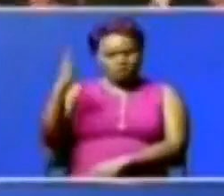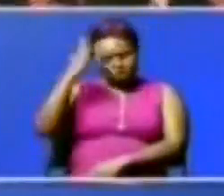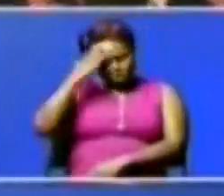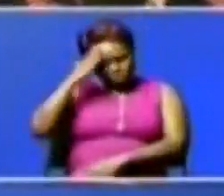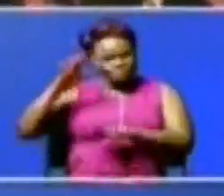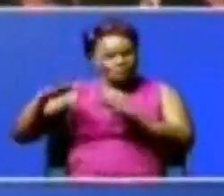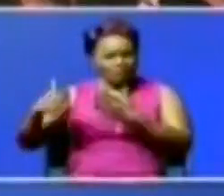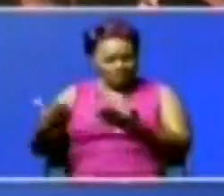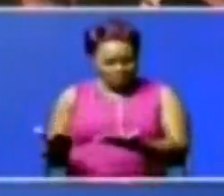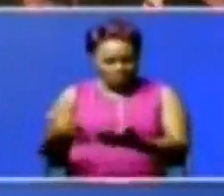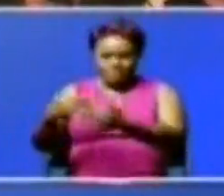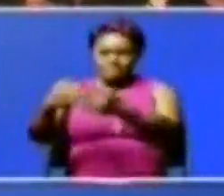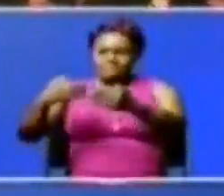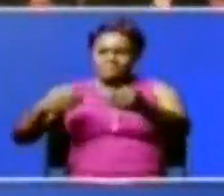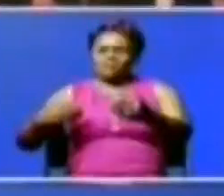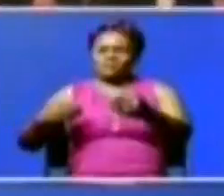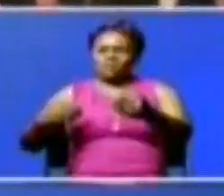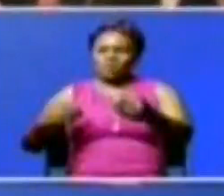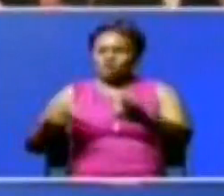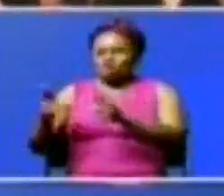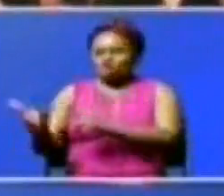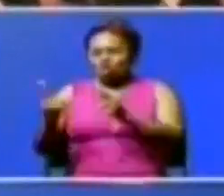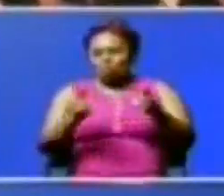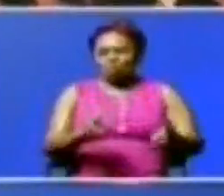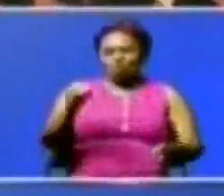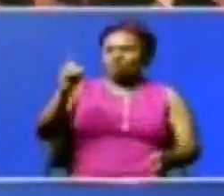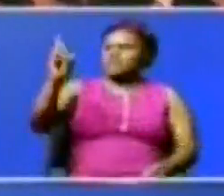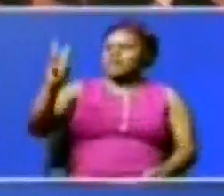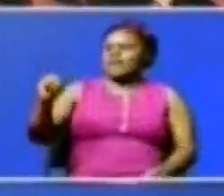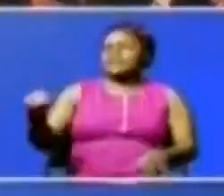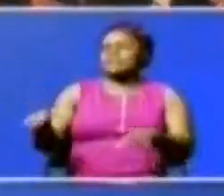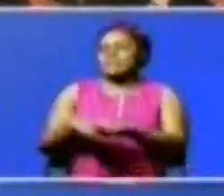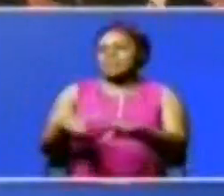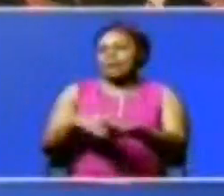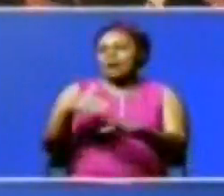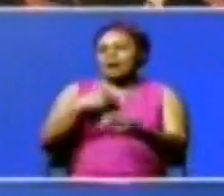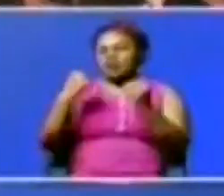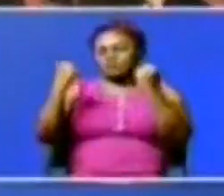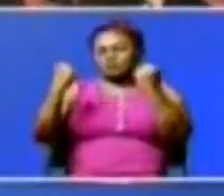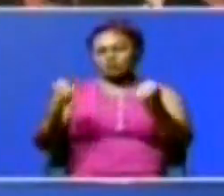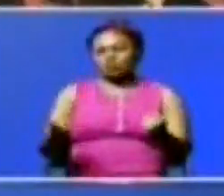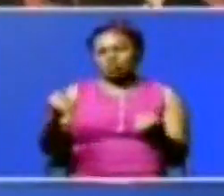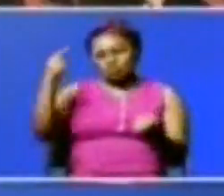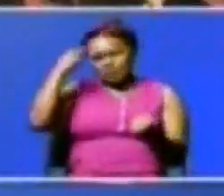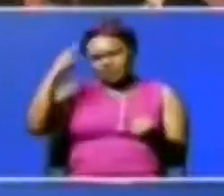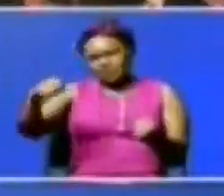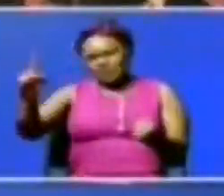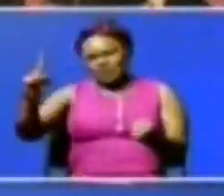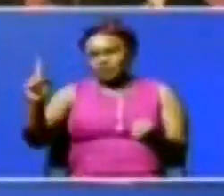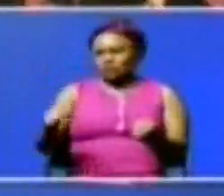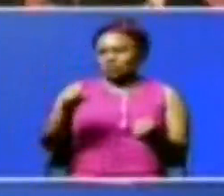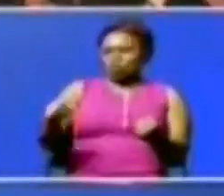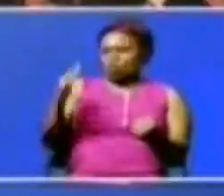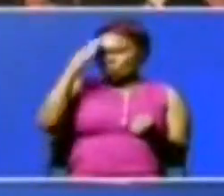that before even your ordinary ODM member, they have a very strong sense of right and wrong, which is why many of